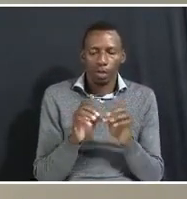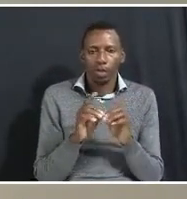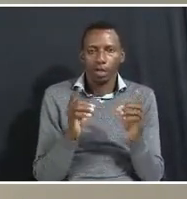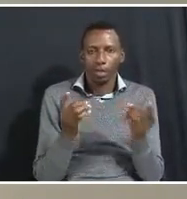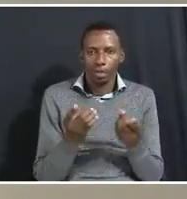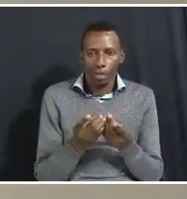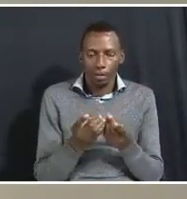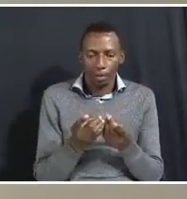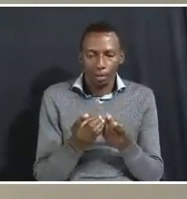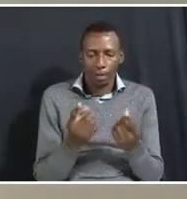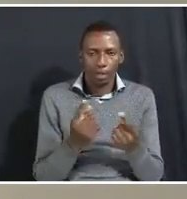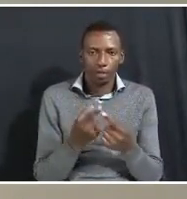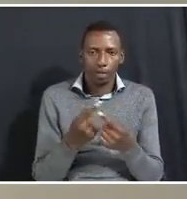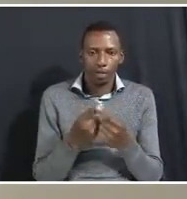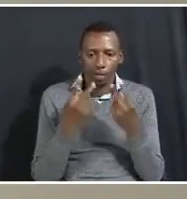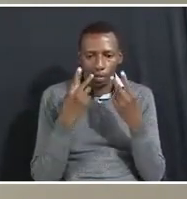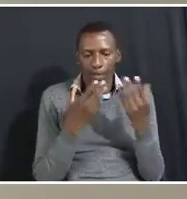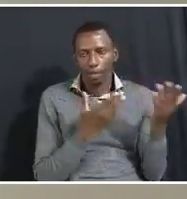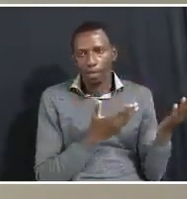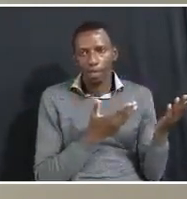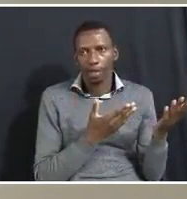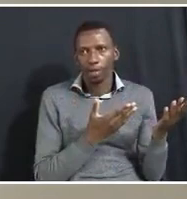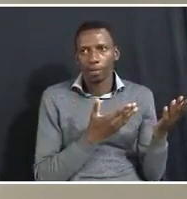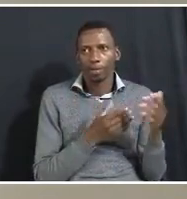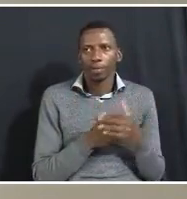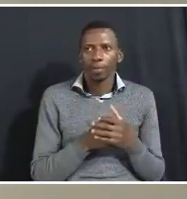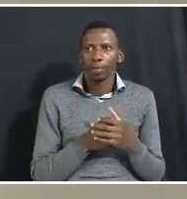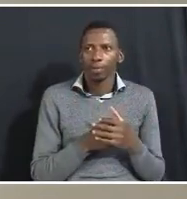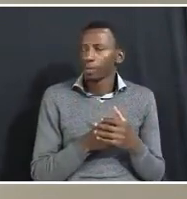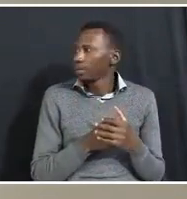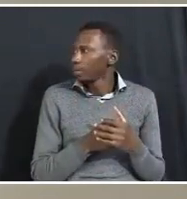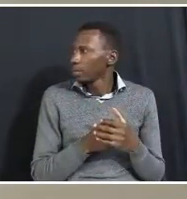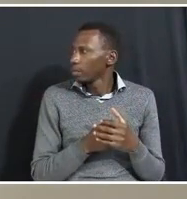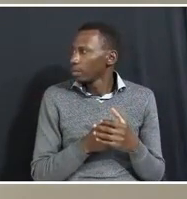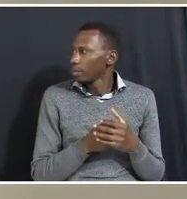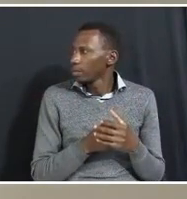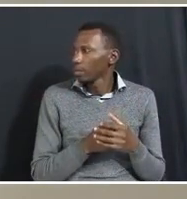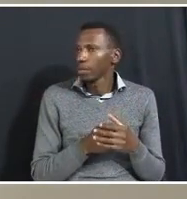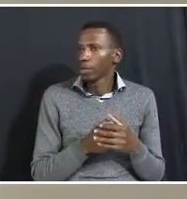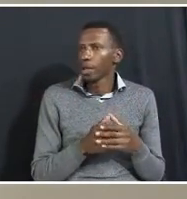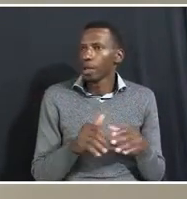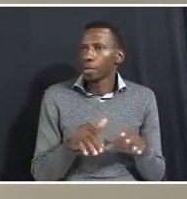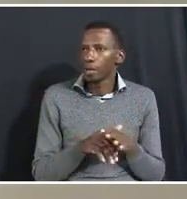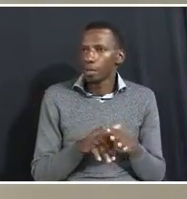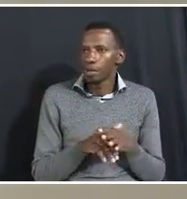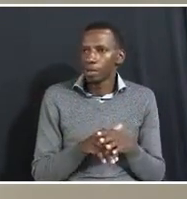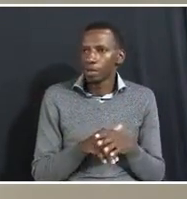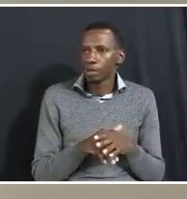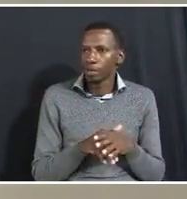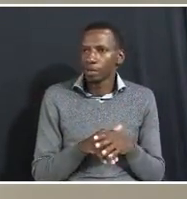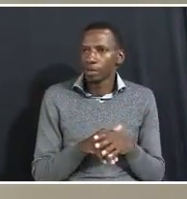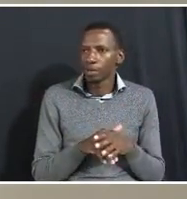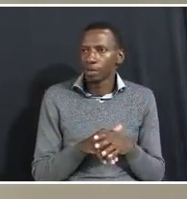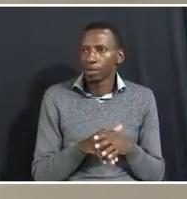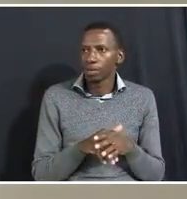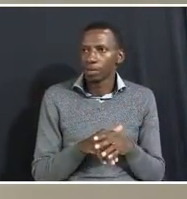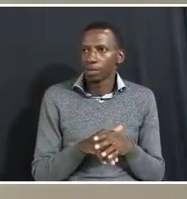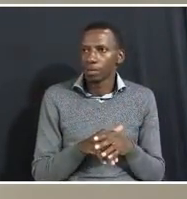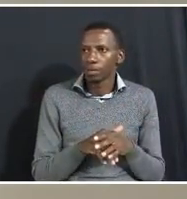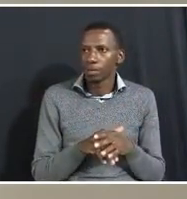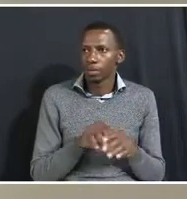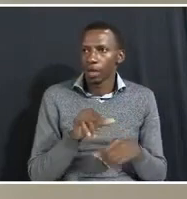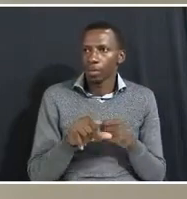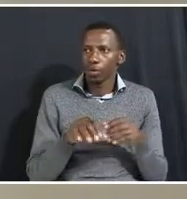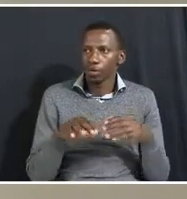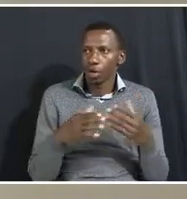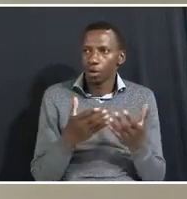lined up here. So that is why we wanted the membership to understand how these departments integrate and